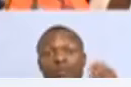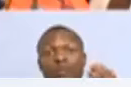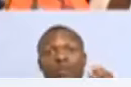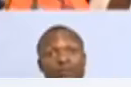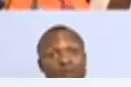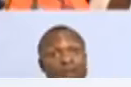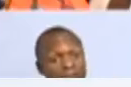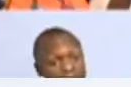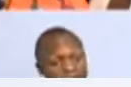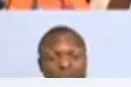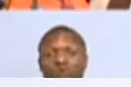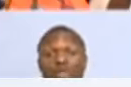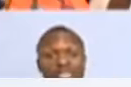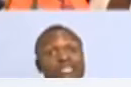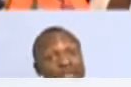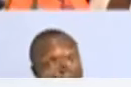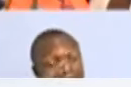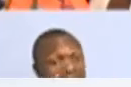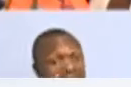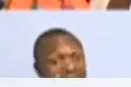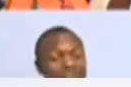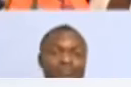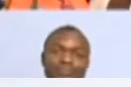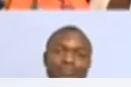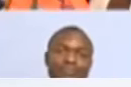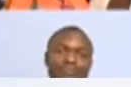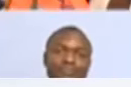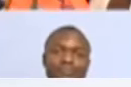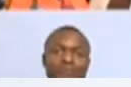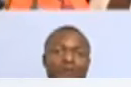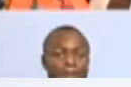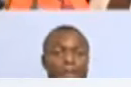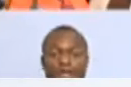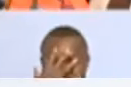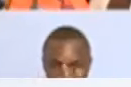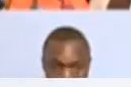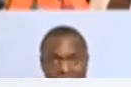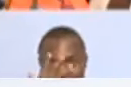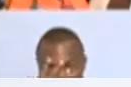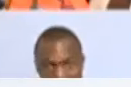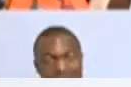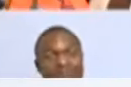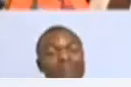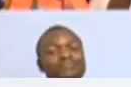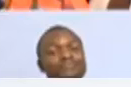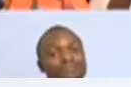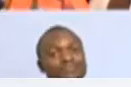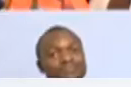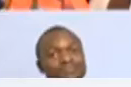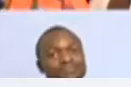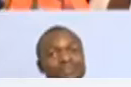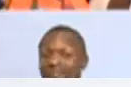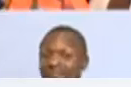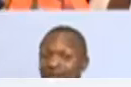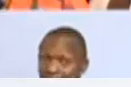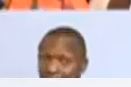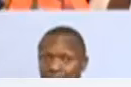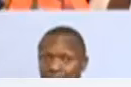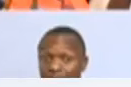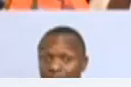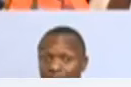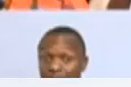are still stealing, but they're being arrested. I think that's a distinction, very important distinction we must